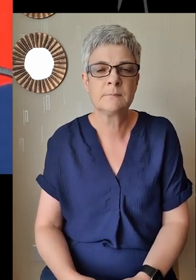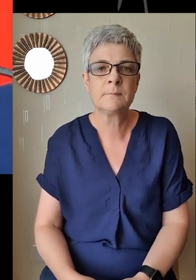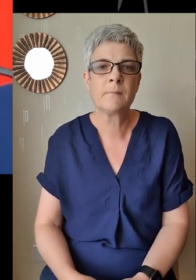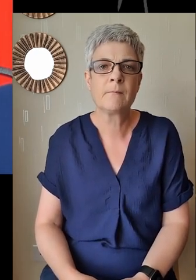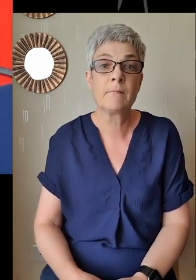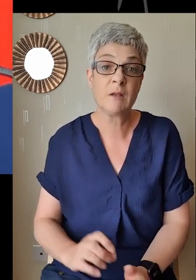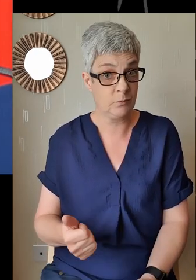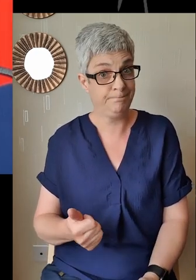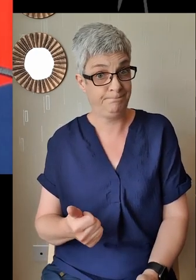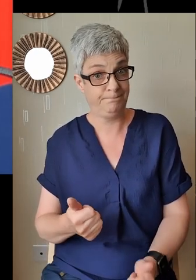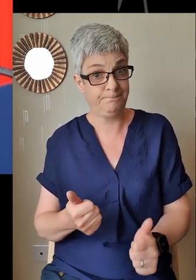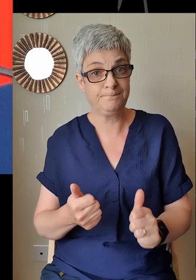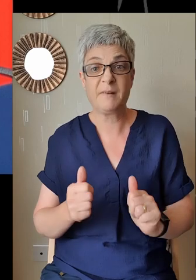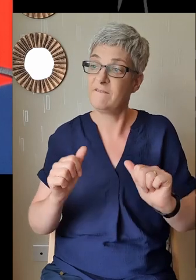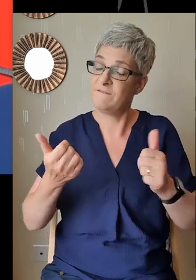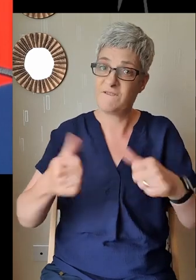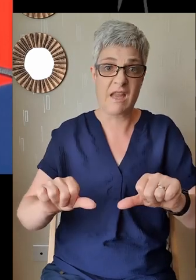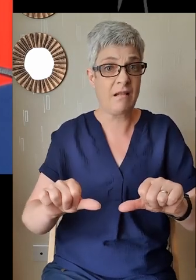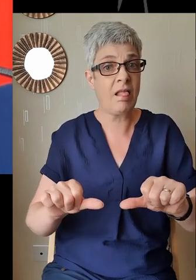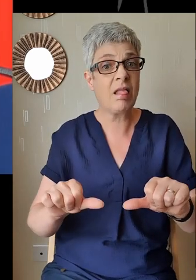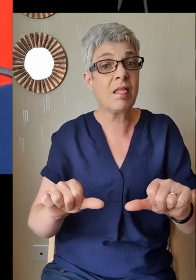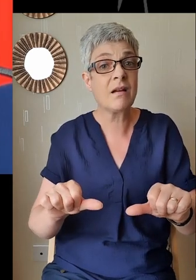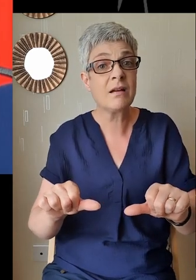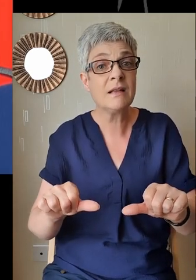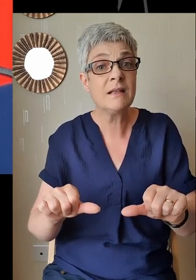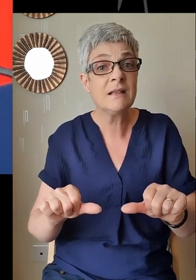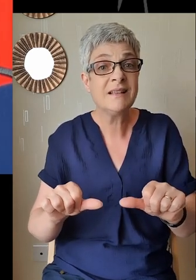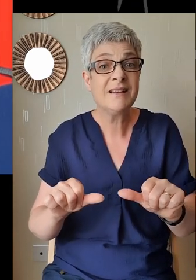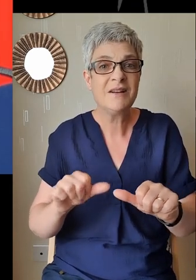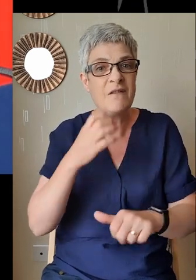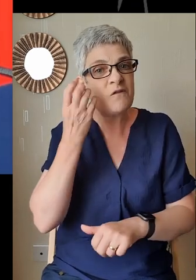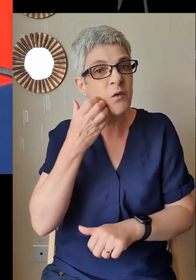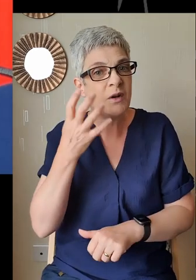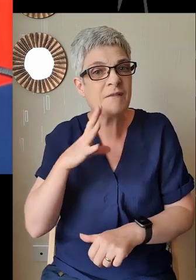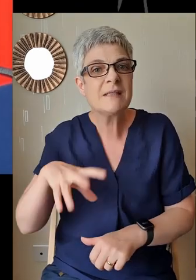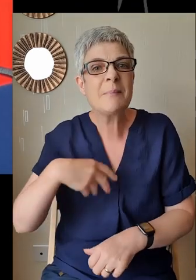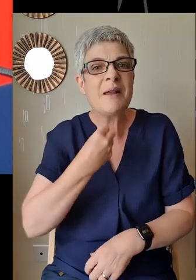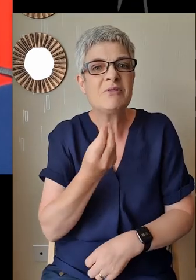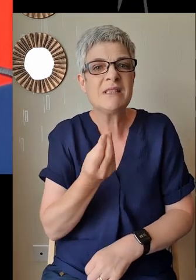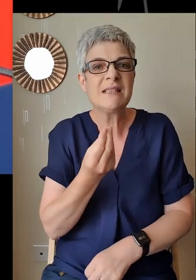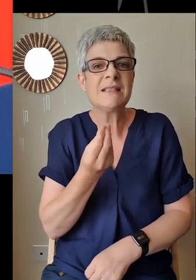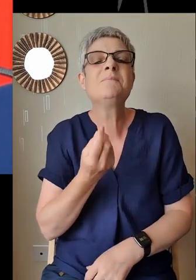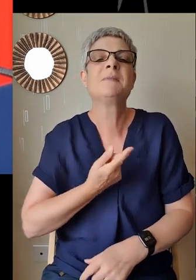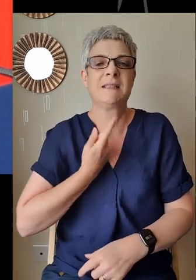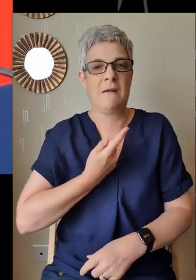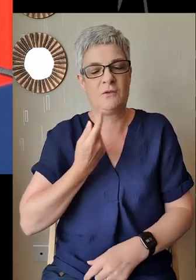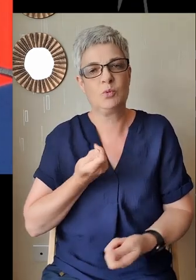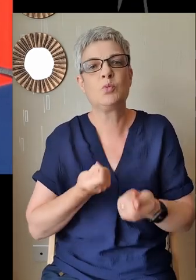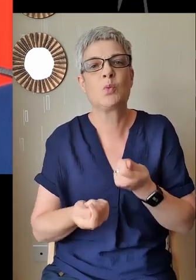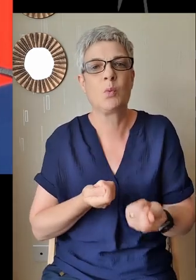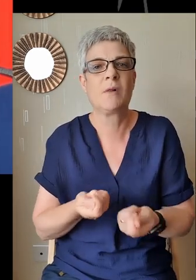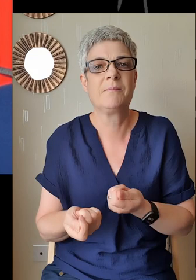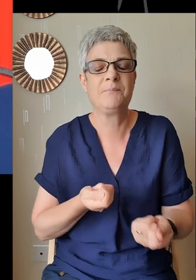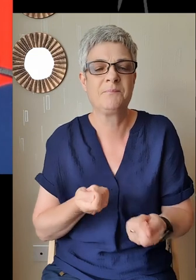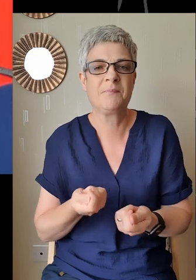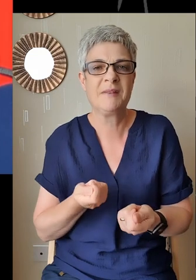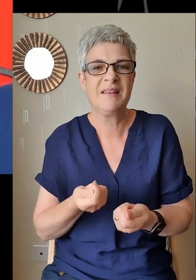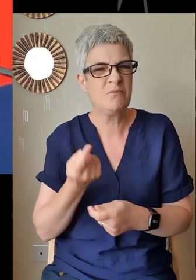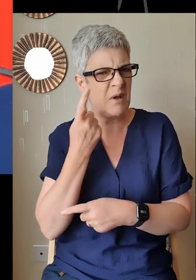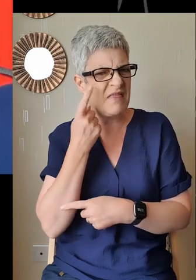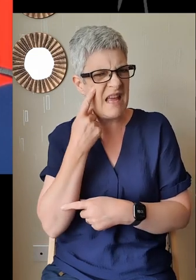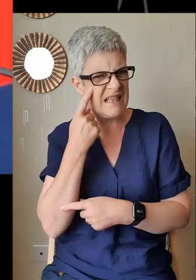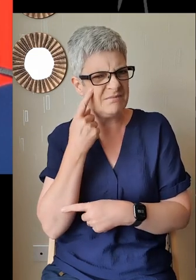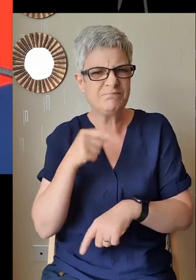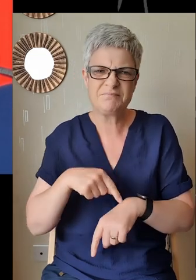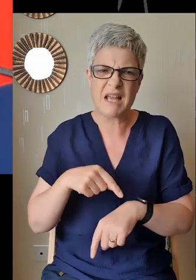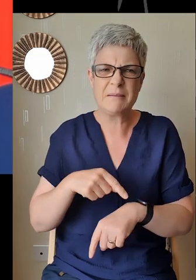So we come to our final fruit of the Spirit, self-control. And if we think about times